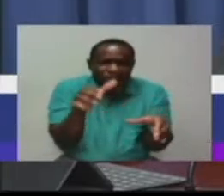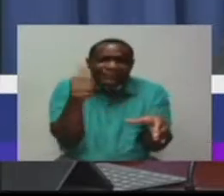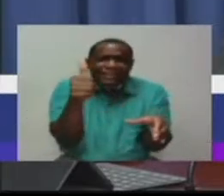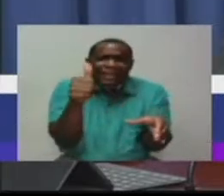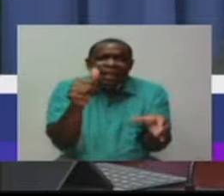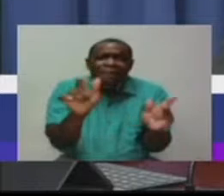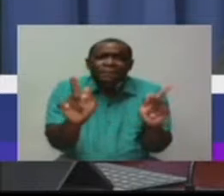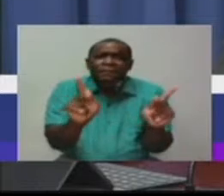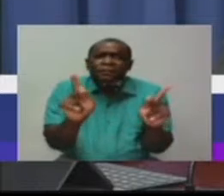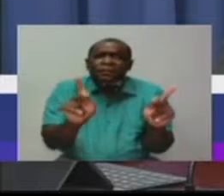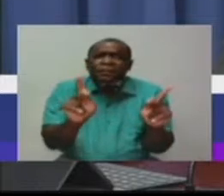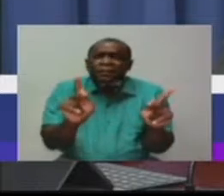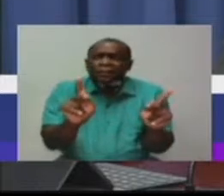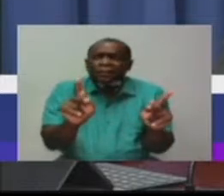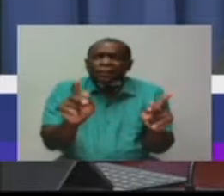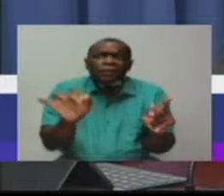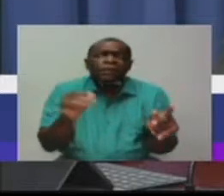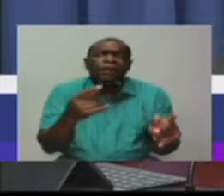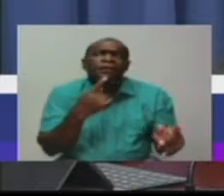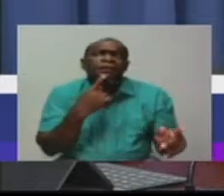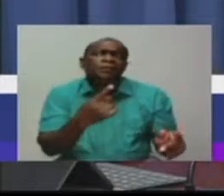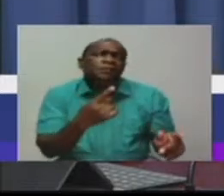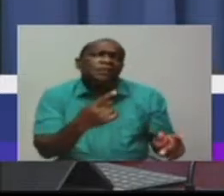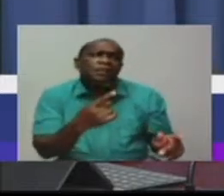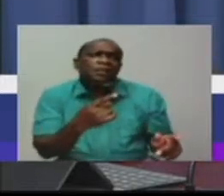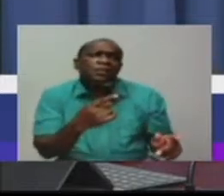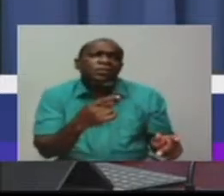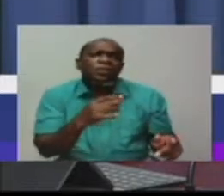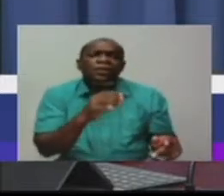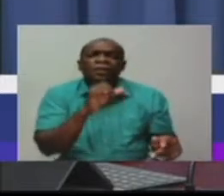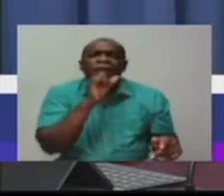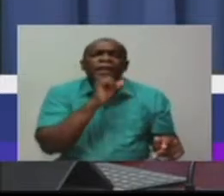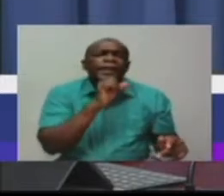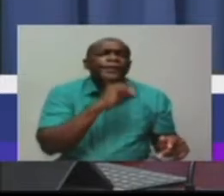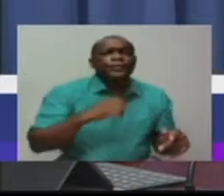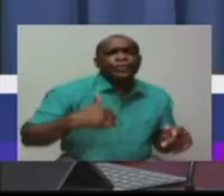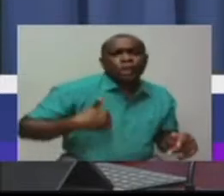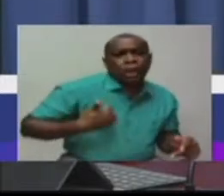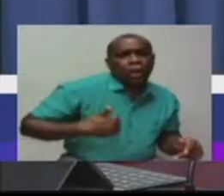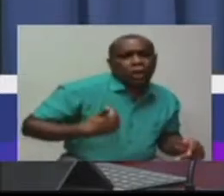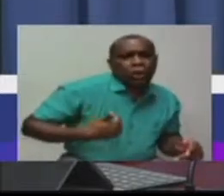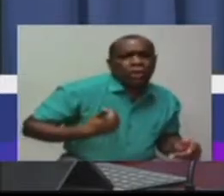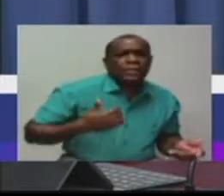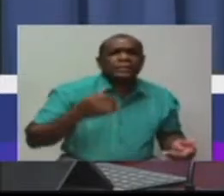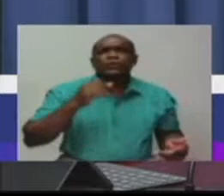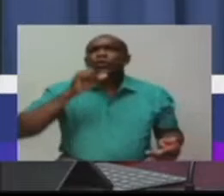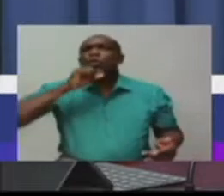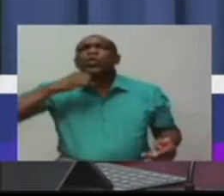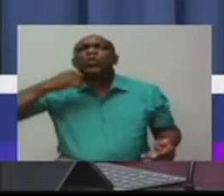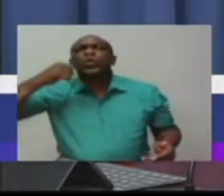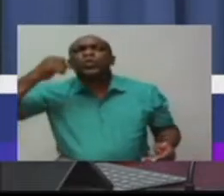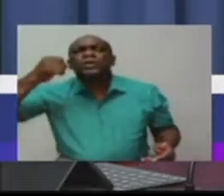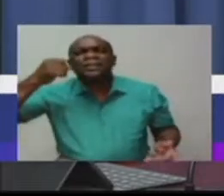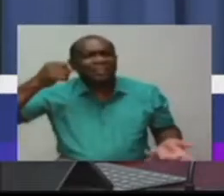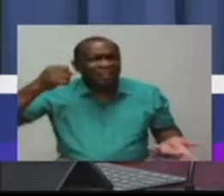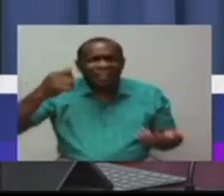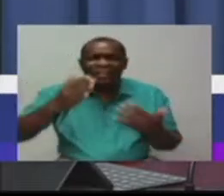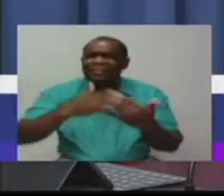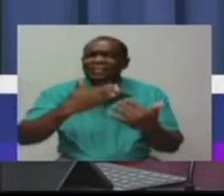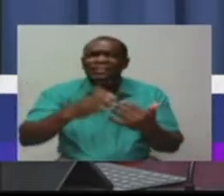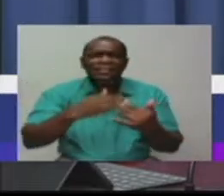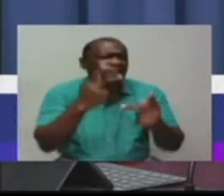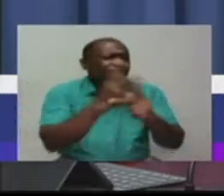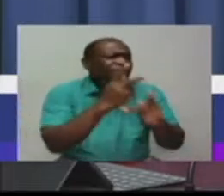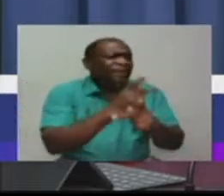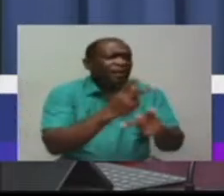out, you know, it's very easy to figure out who is this person. These families live in communities. So